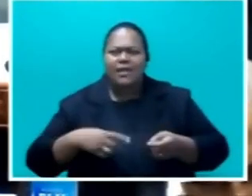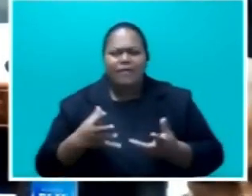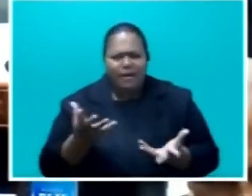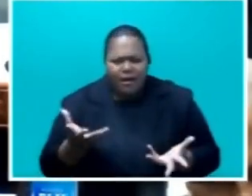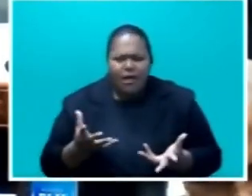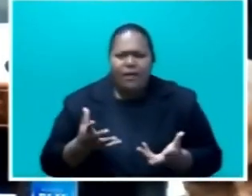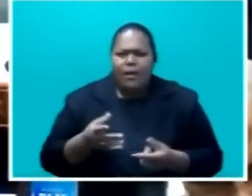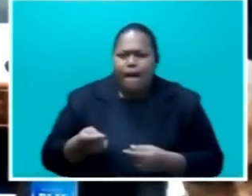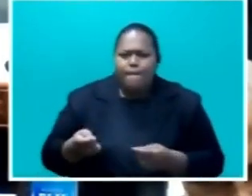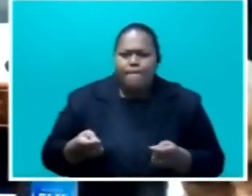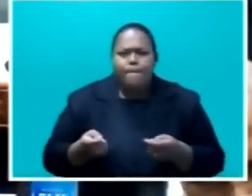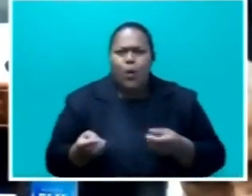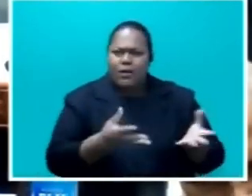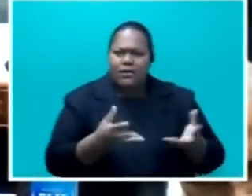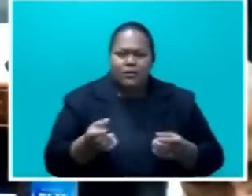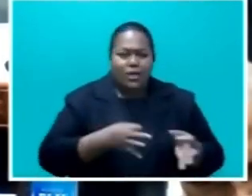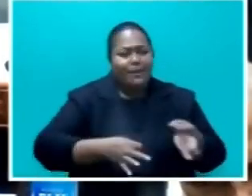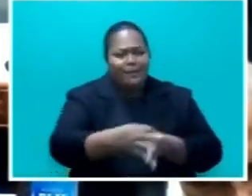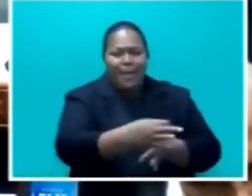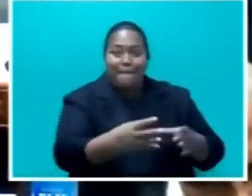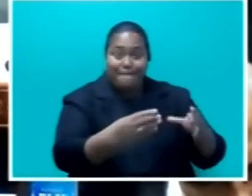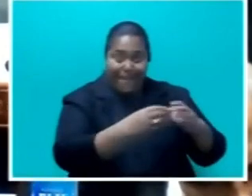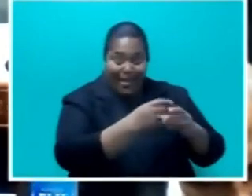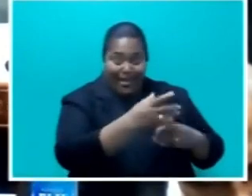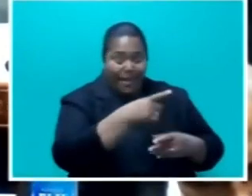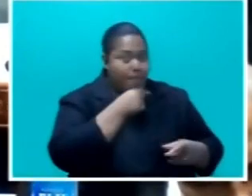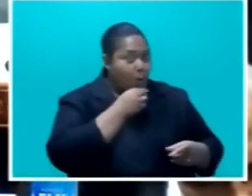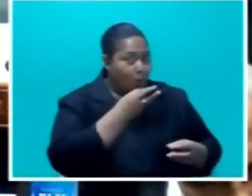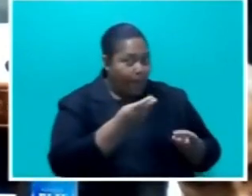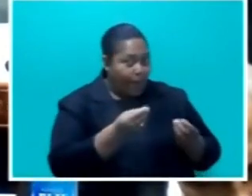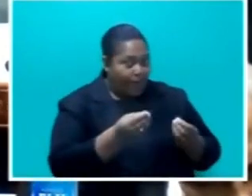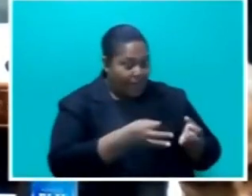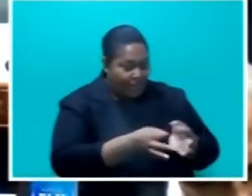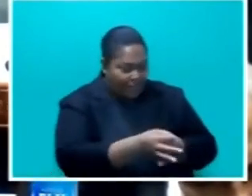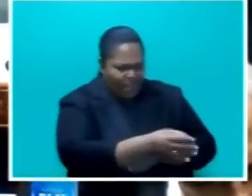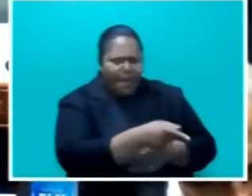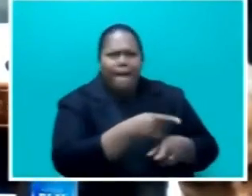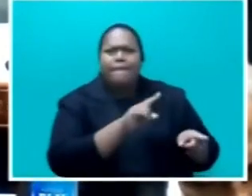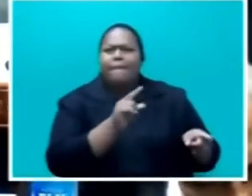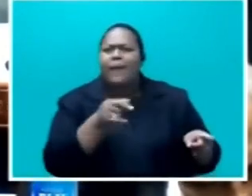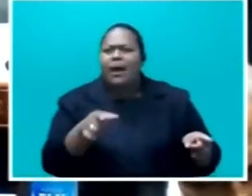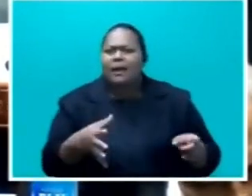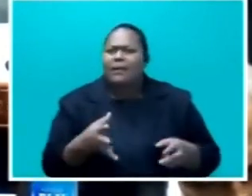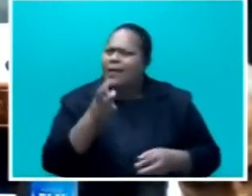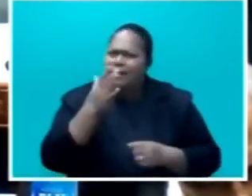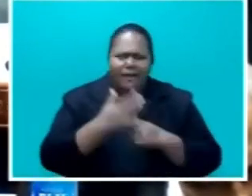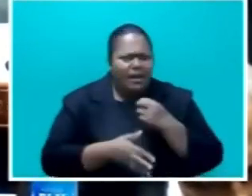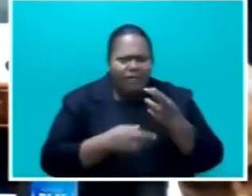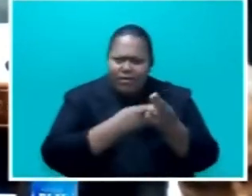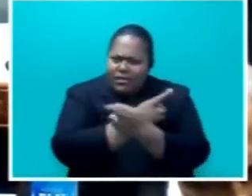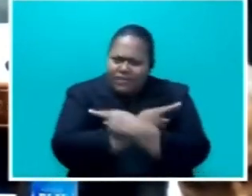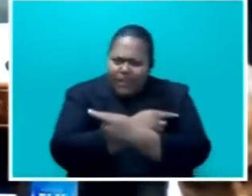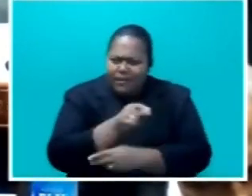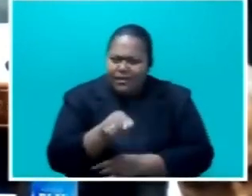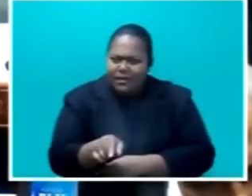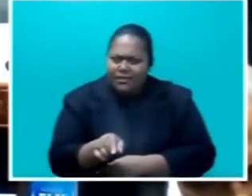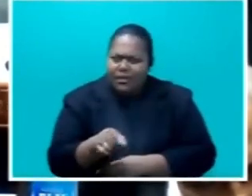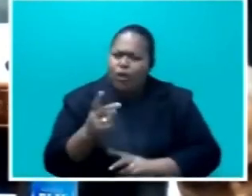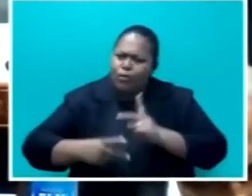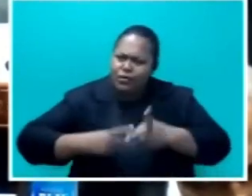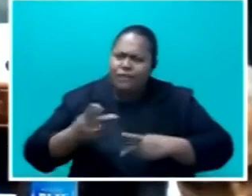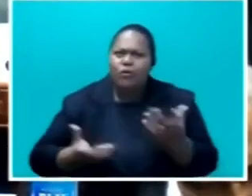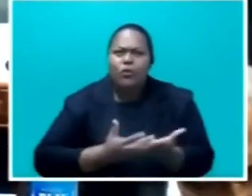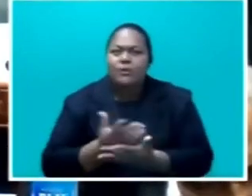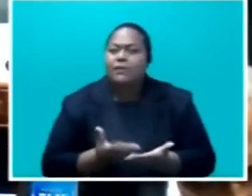and other things. Yet they arrogantly and disrespectfully trust any opportunity for process of consultation